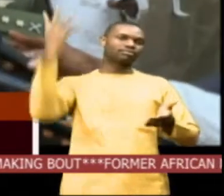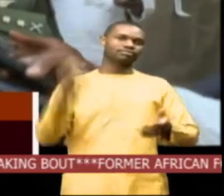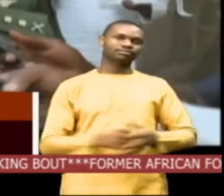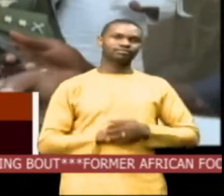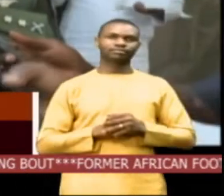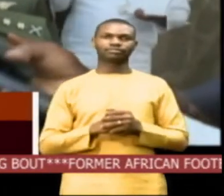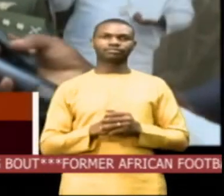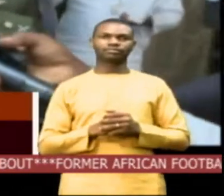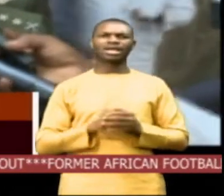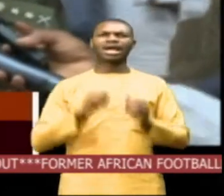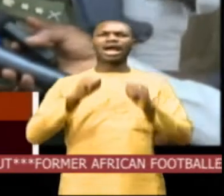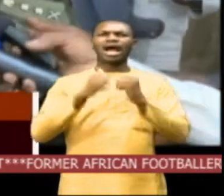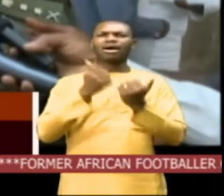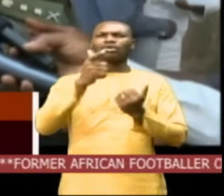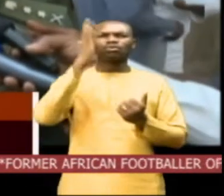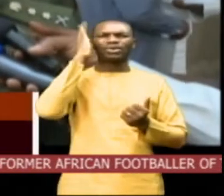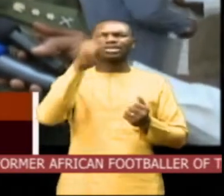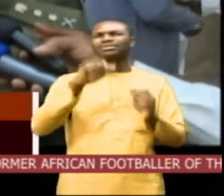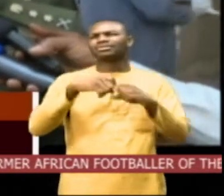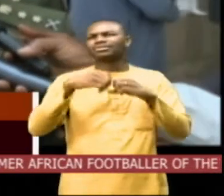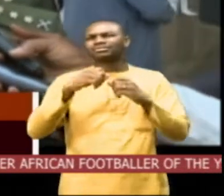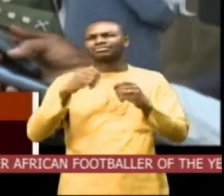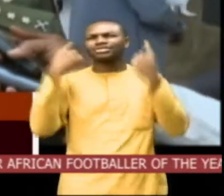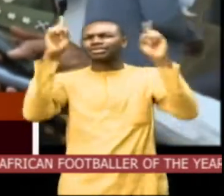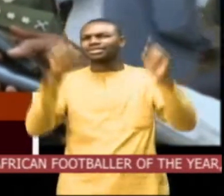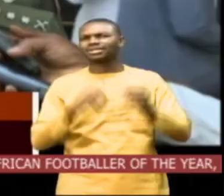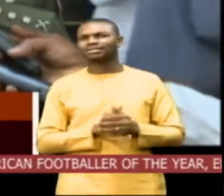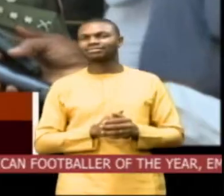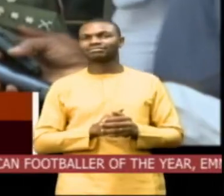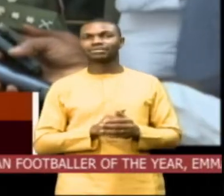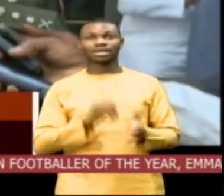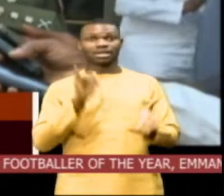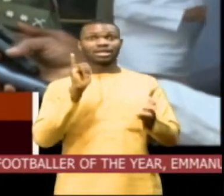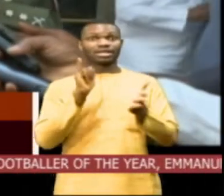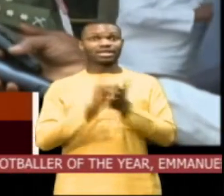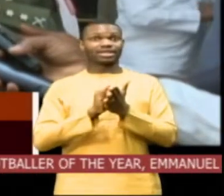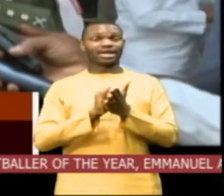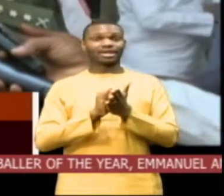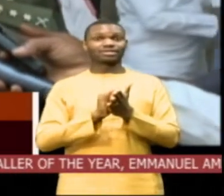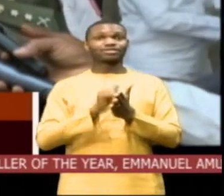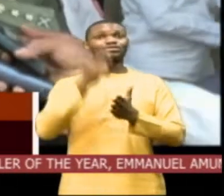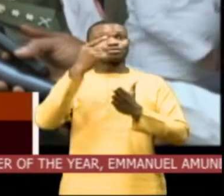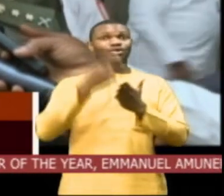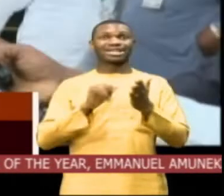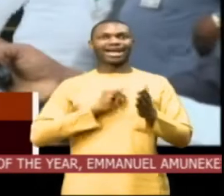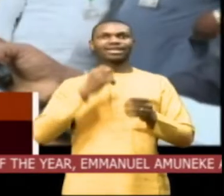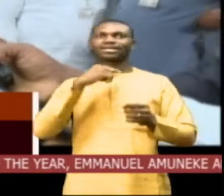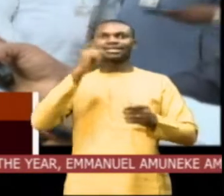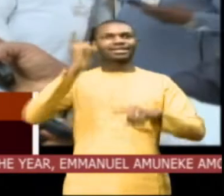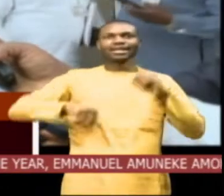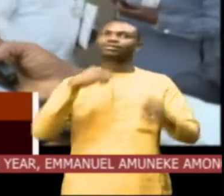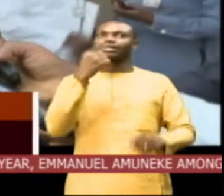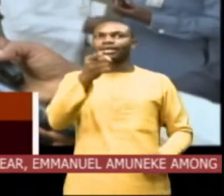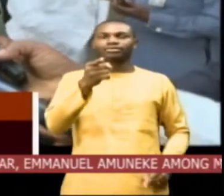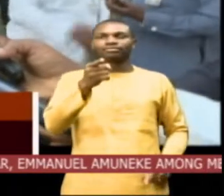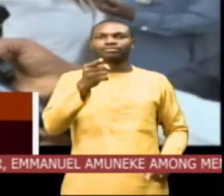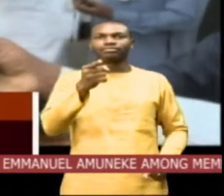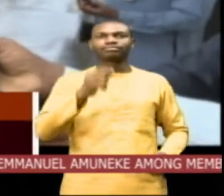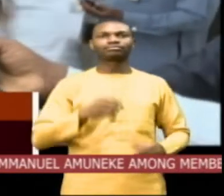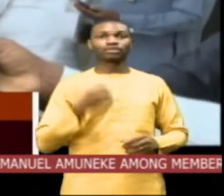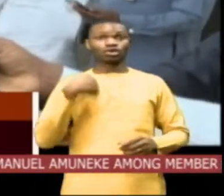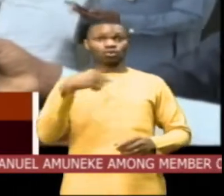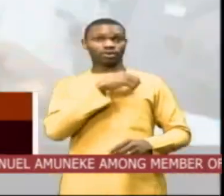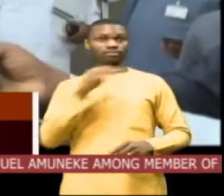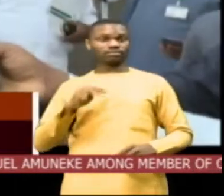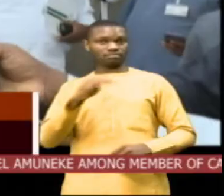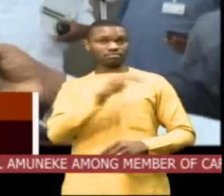intend to achieve that? Well, that is the trump card, which I will not reveal to you. We, as members of the